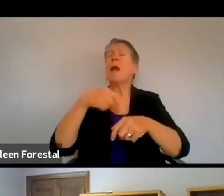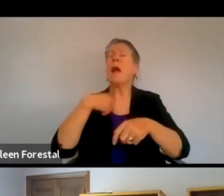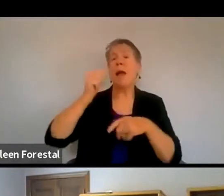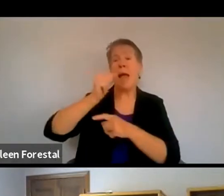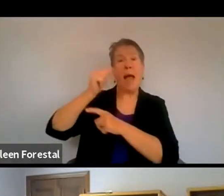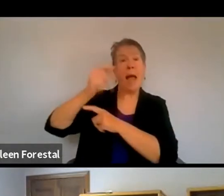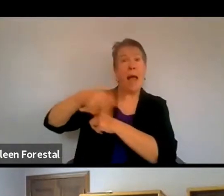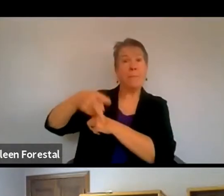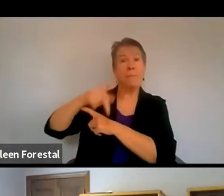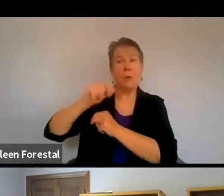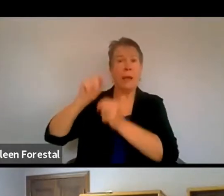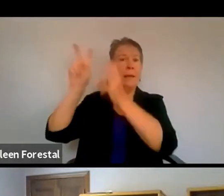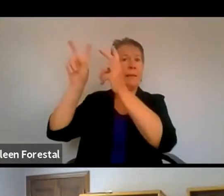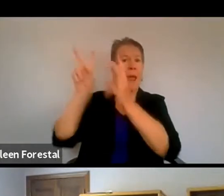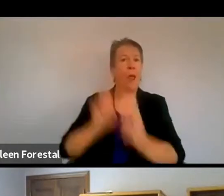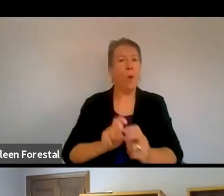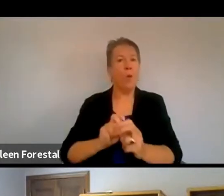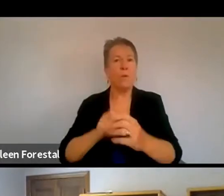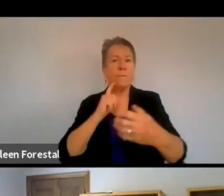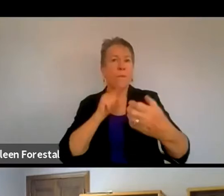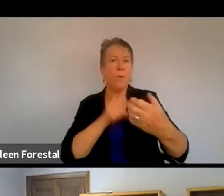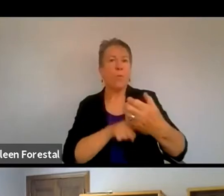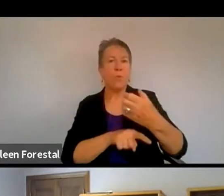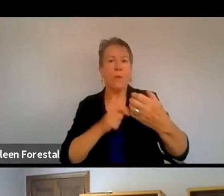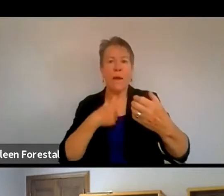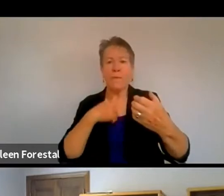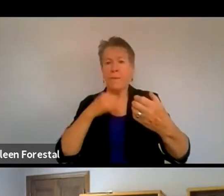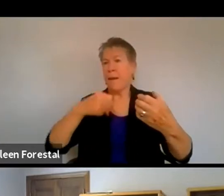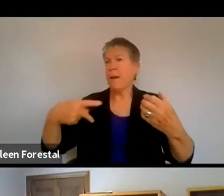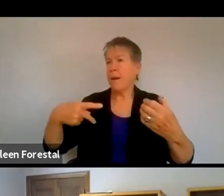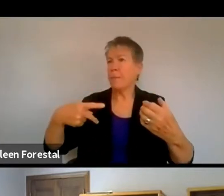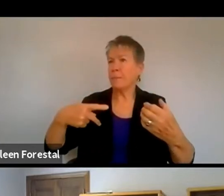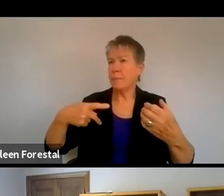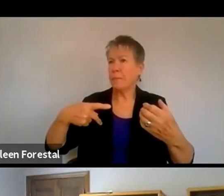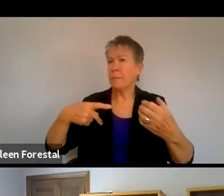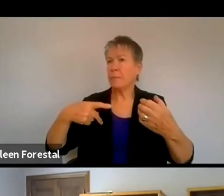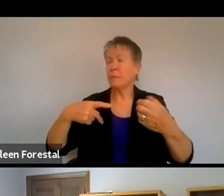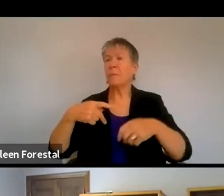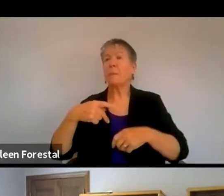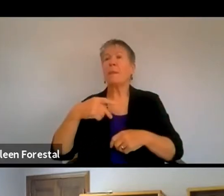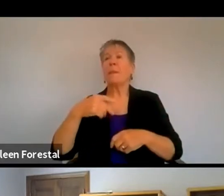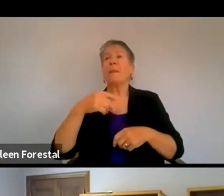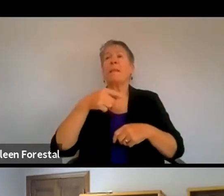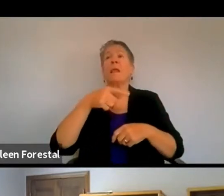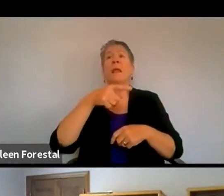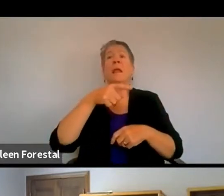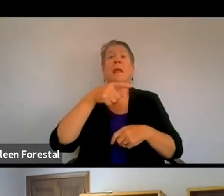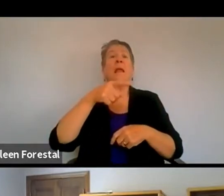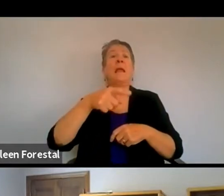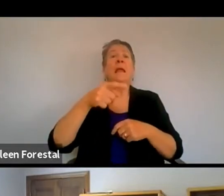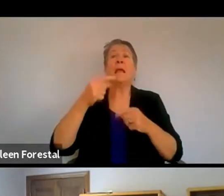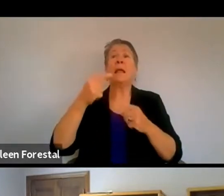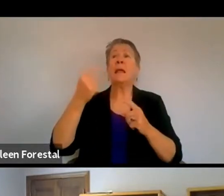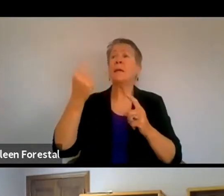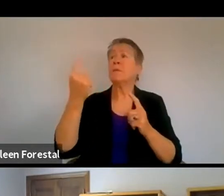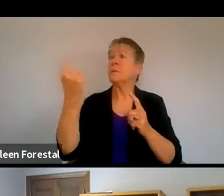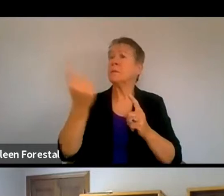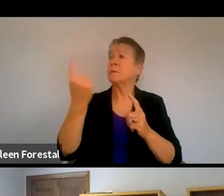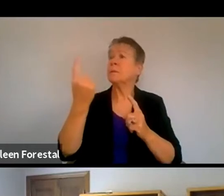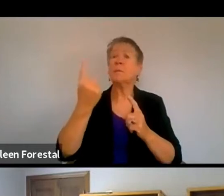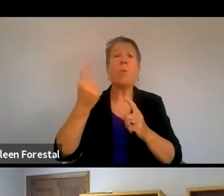alerted to an exposure. We know that the longer duration of time spent with someone with